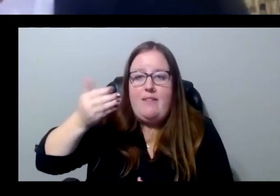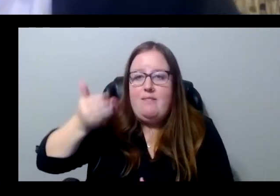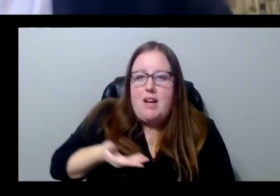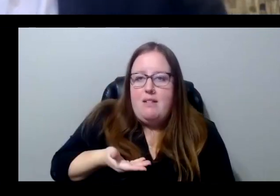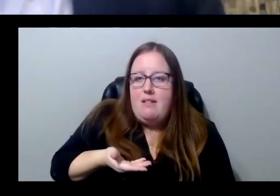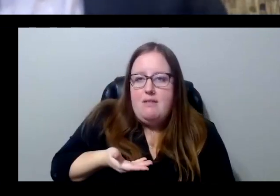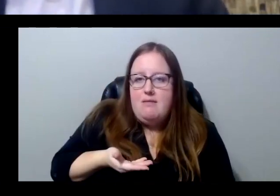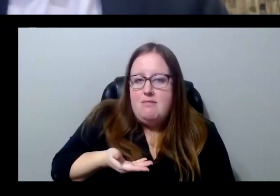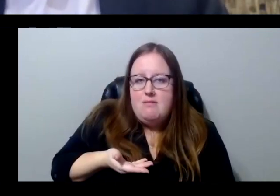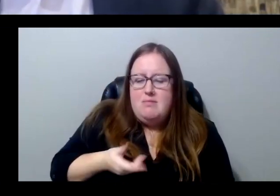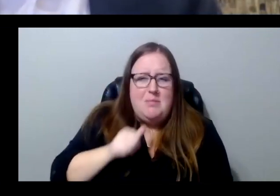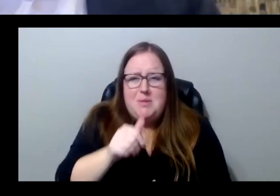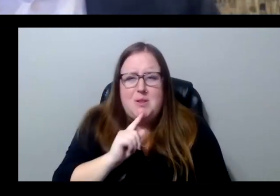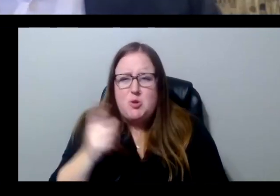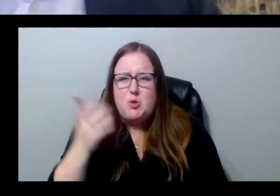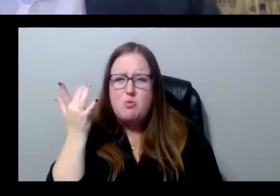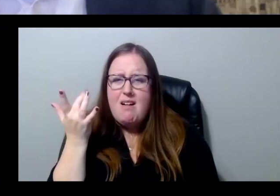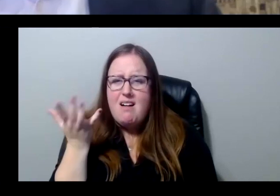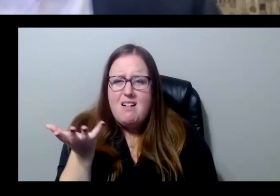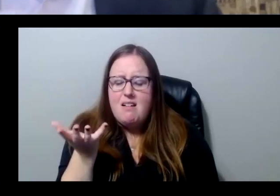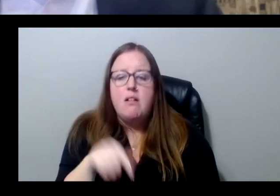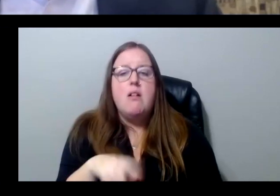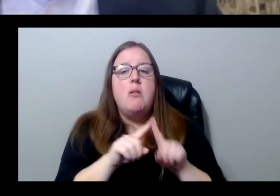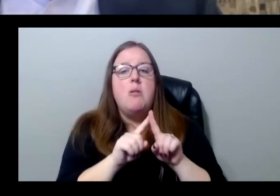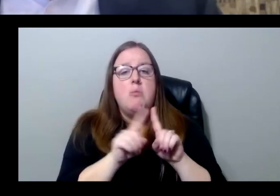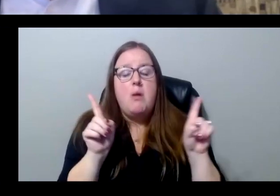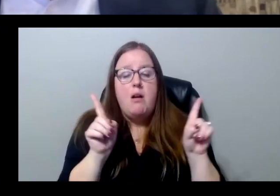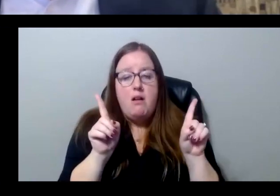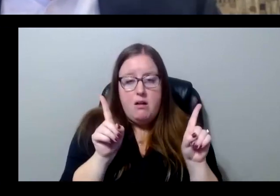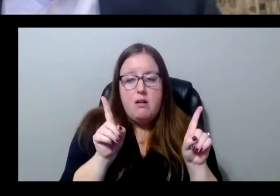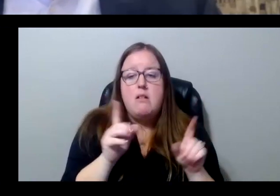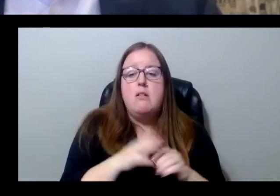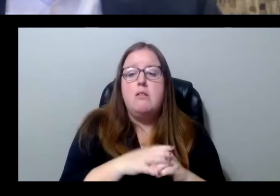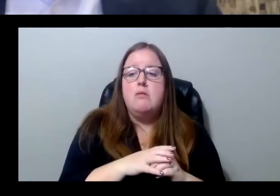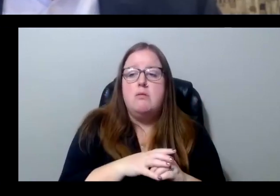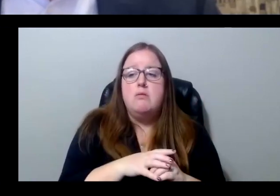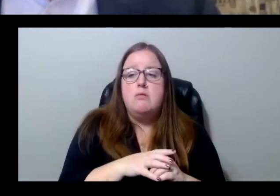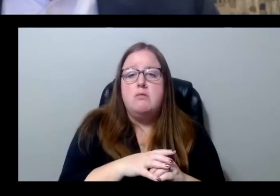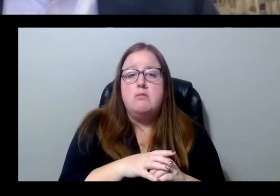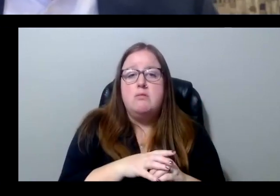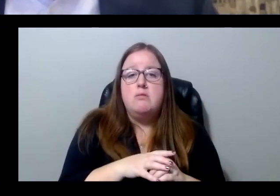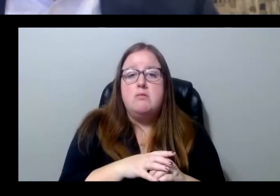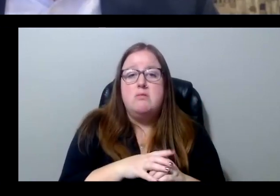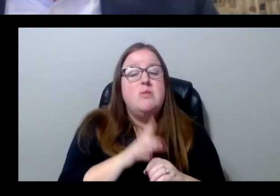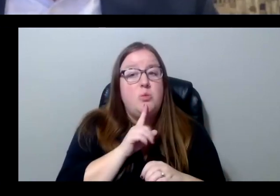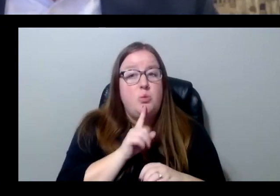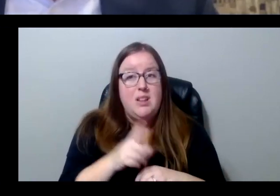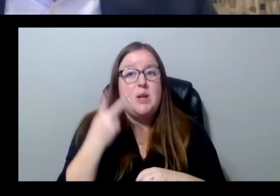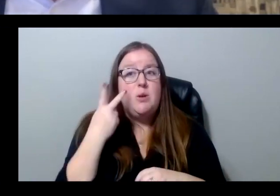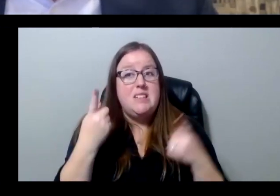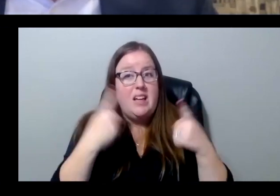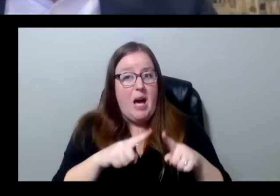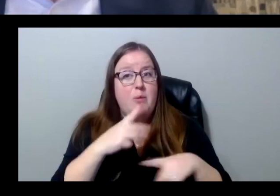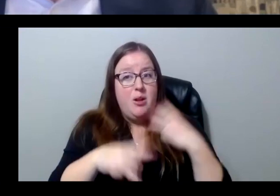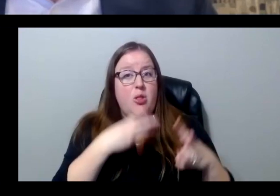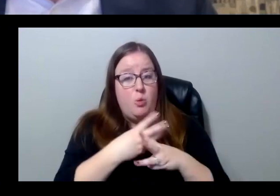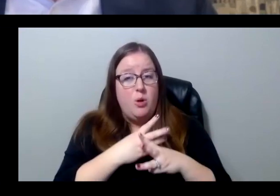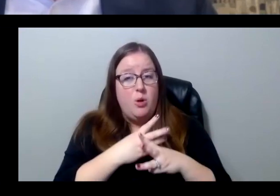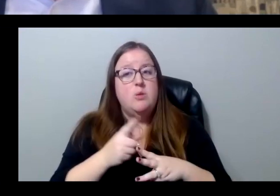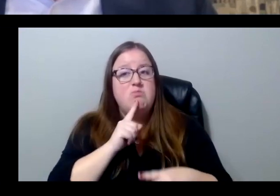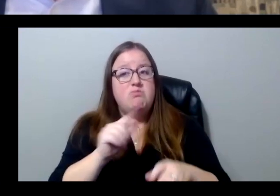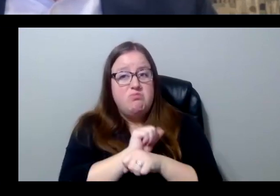and a cluster of questions that deal with the book. And so I'll ask you, where would you like to start? Do you want to start with the historical events, or do you